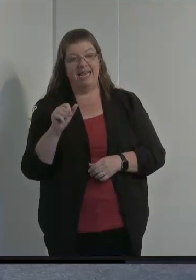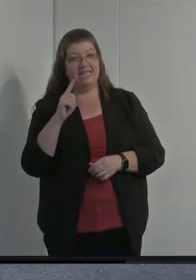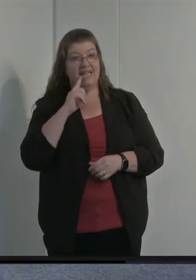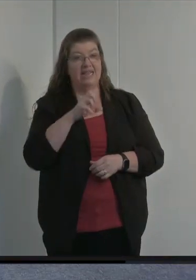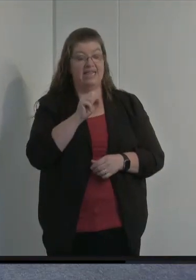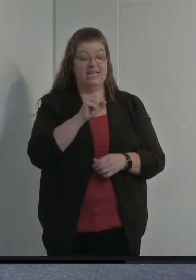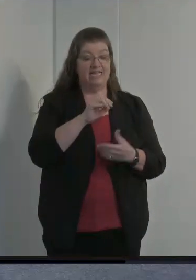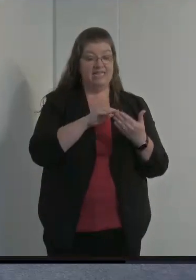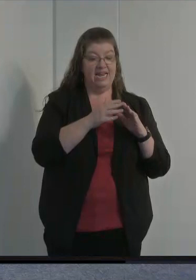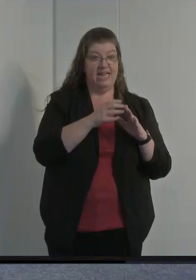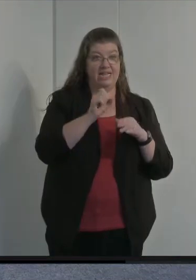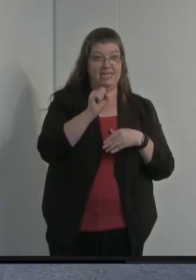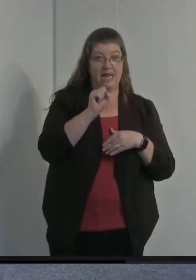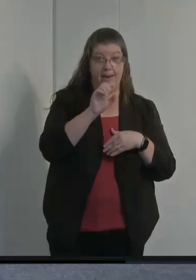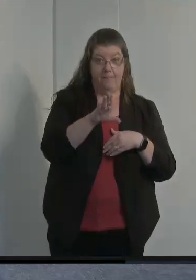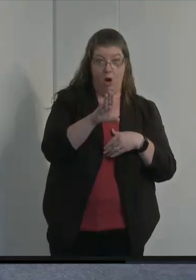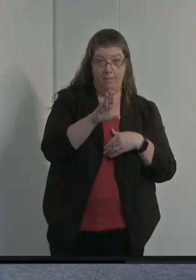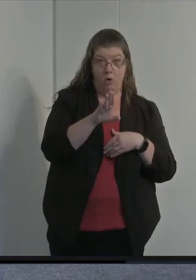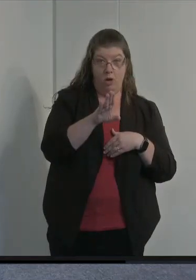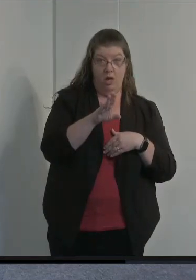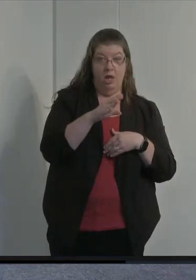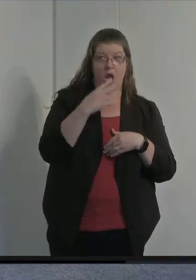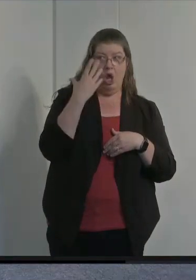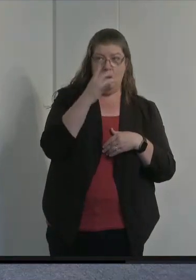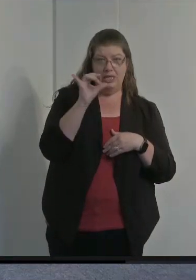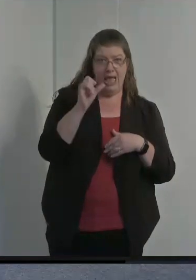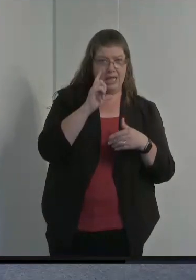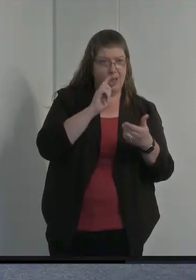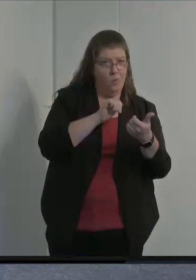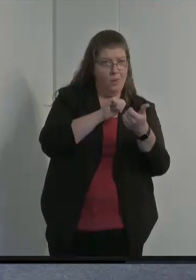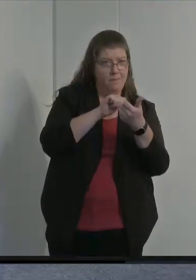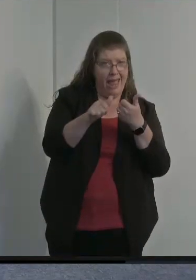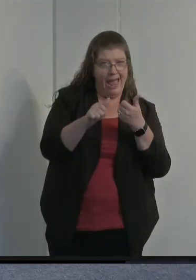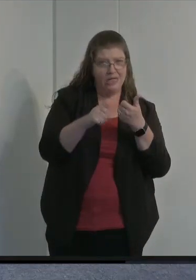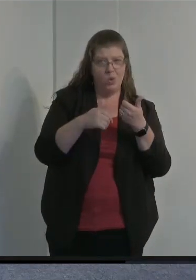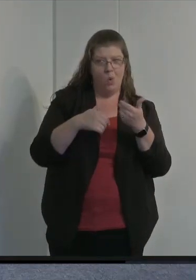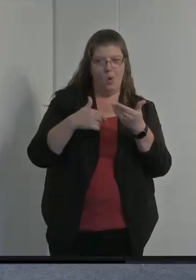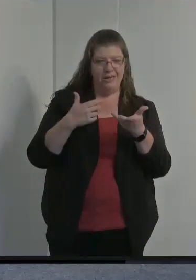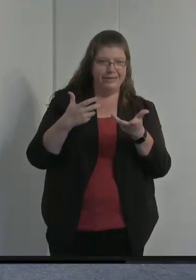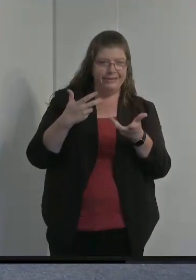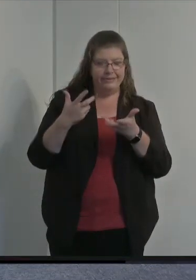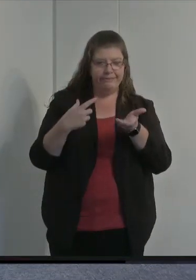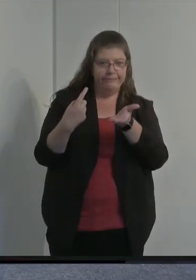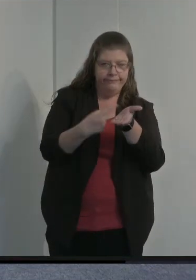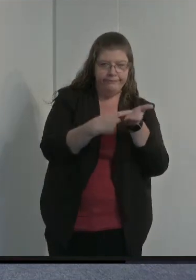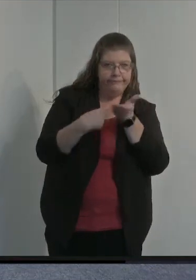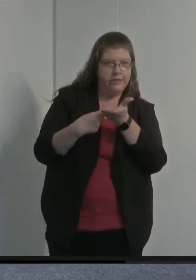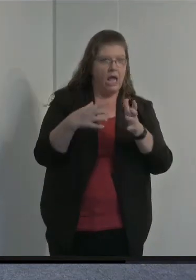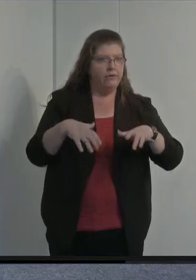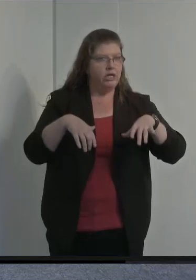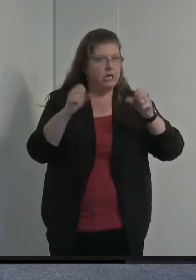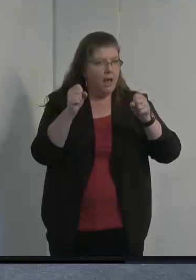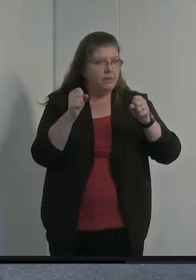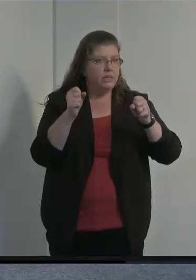Barbara looks like it's going to pass something or is moving in the direction of adopting a